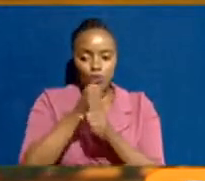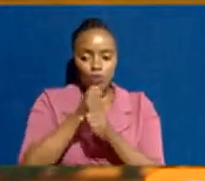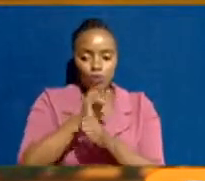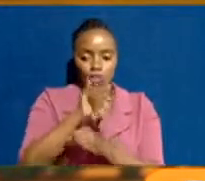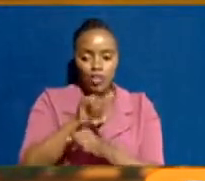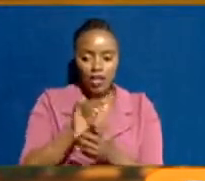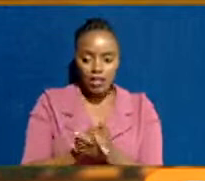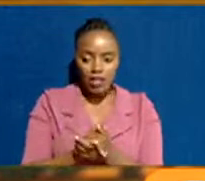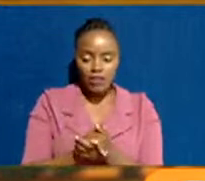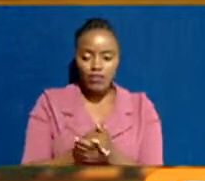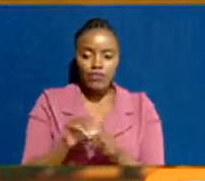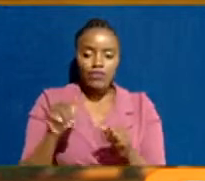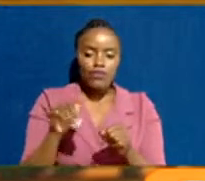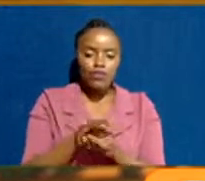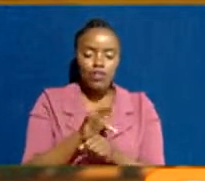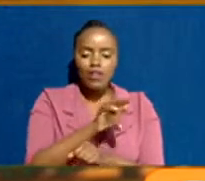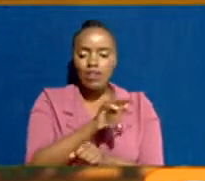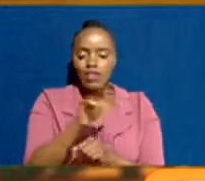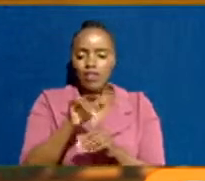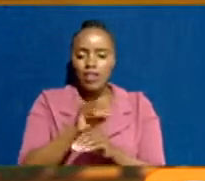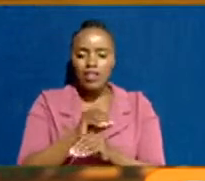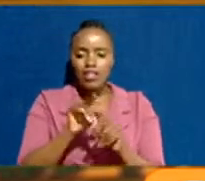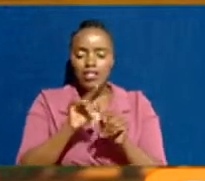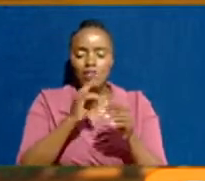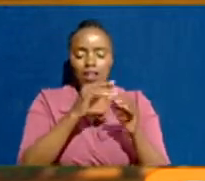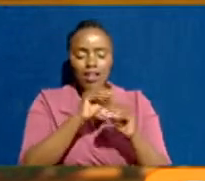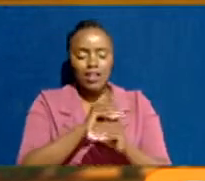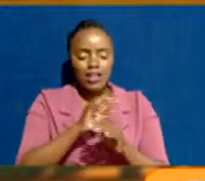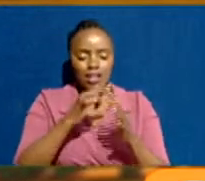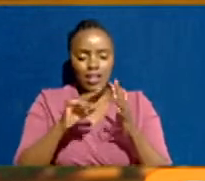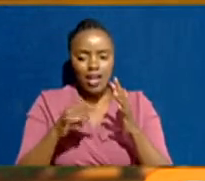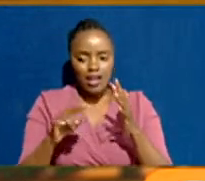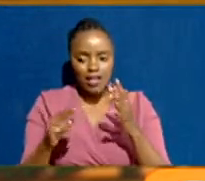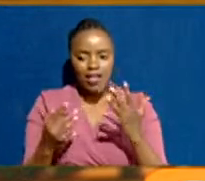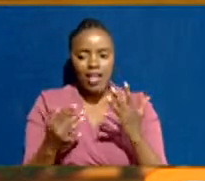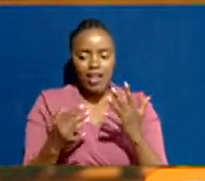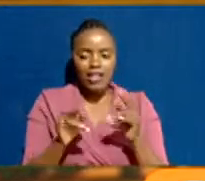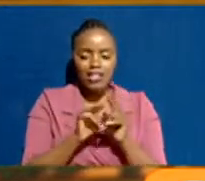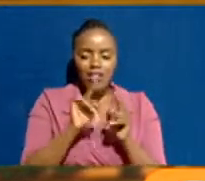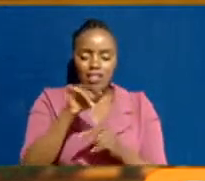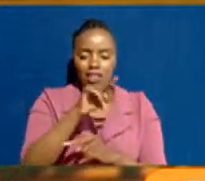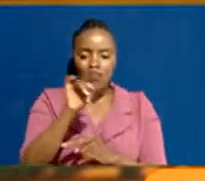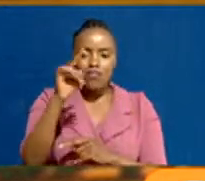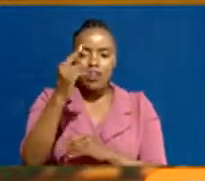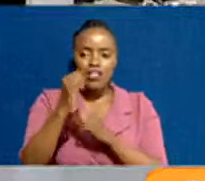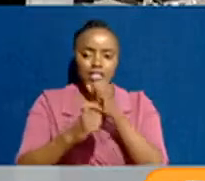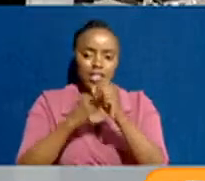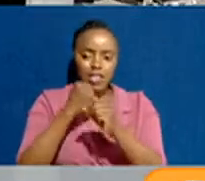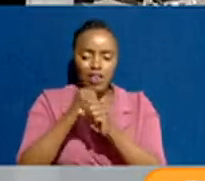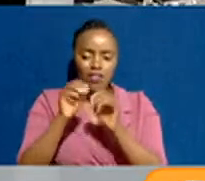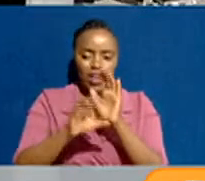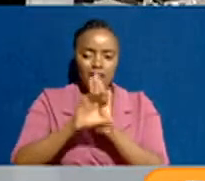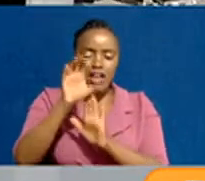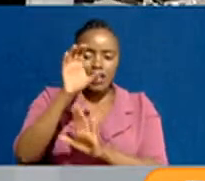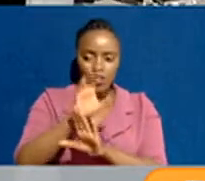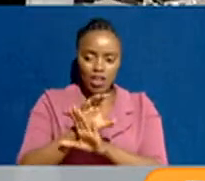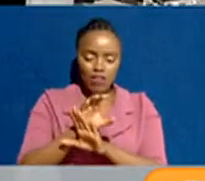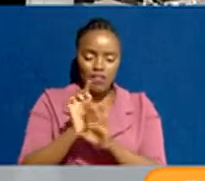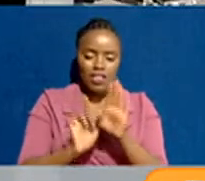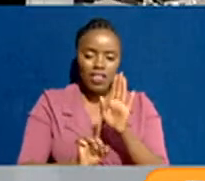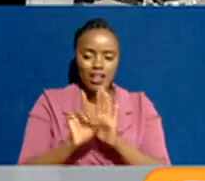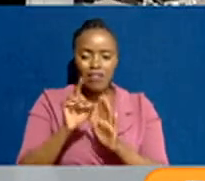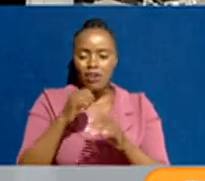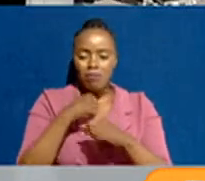full of errors, and clearing errors for that matter, that even a first-year curriculum student will not